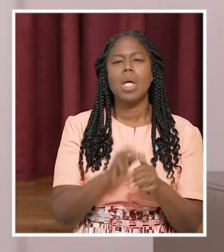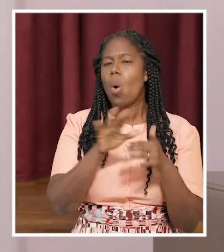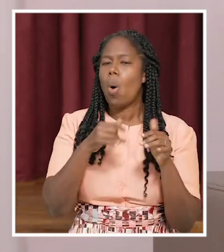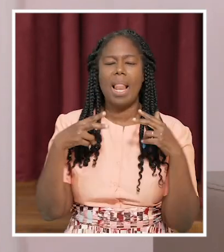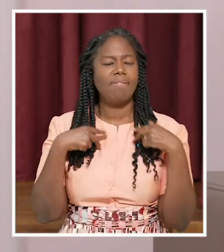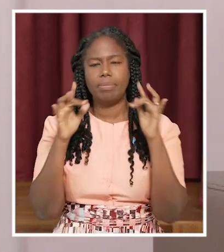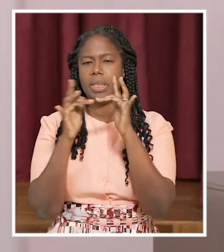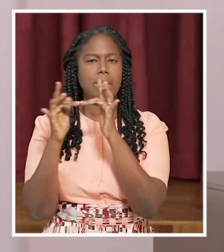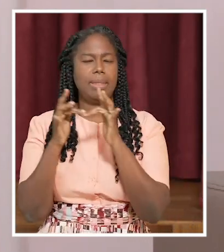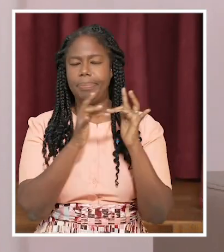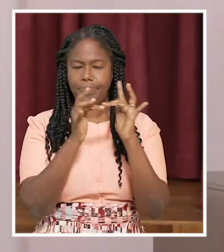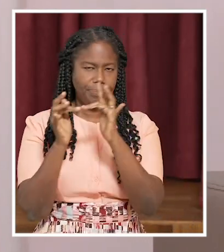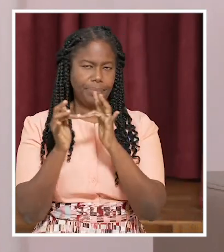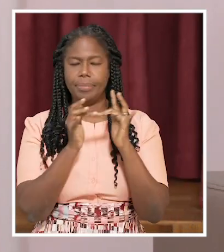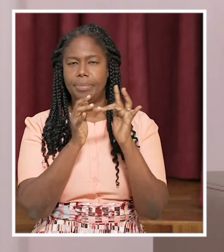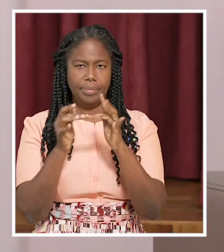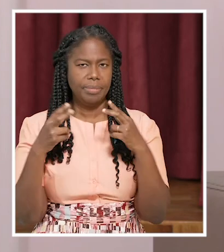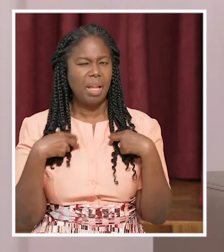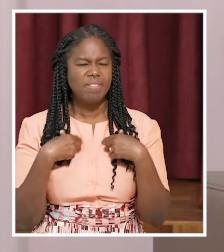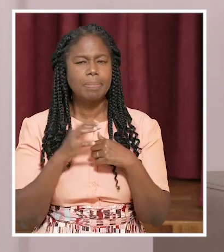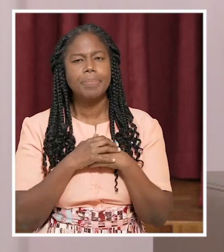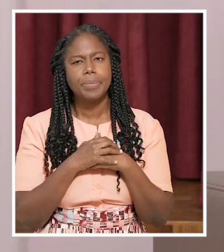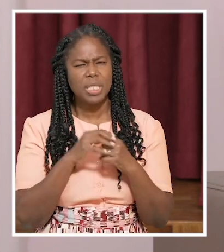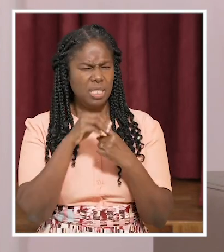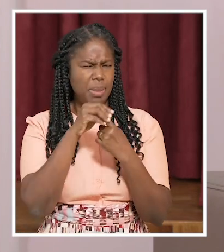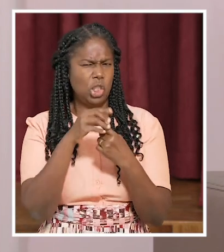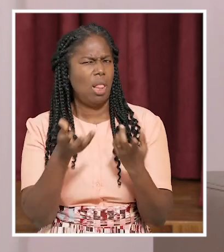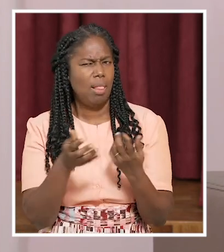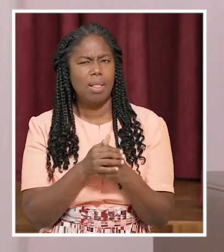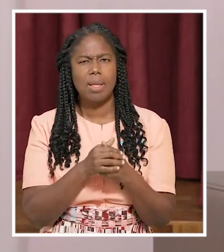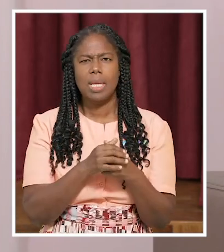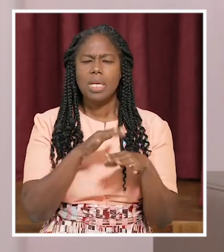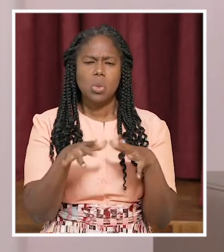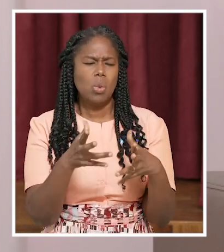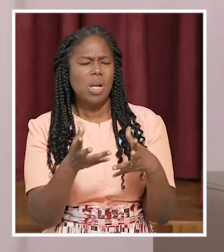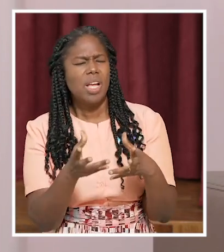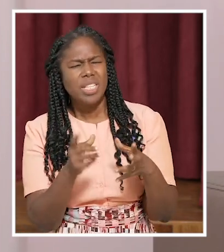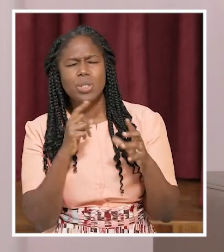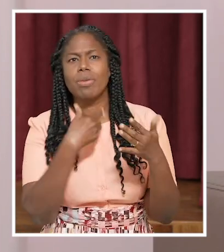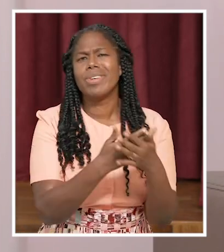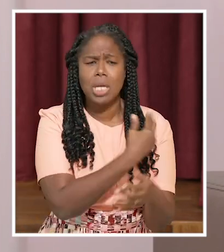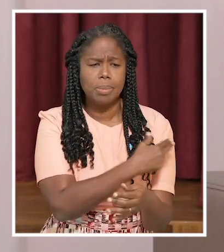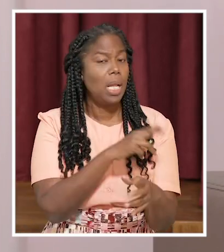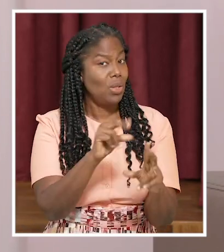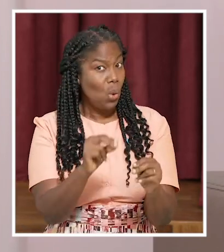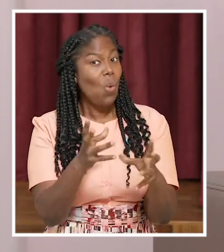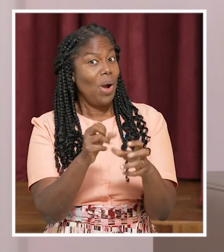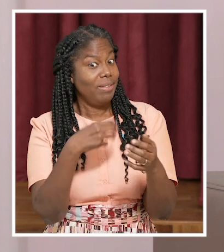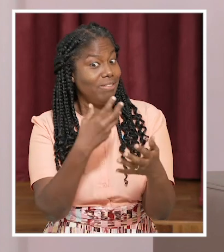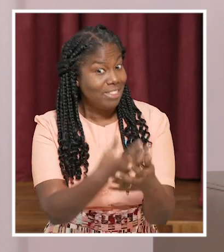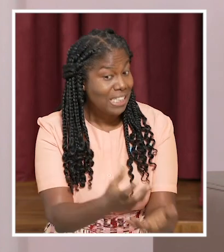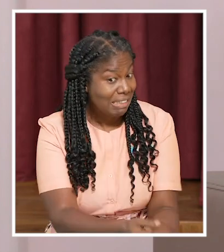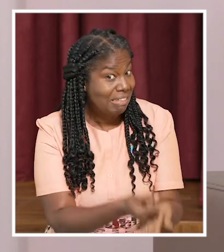Mental health is special in that we don't wait for you to come to the hospital. We want to reach you before that. So we have mental health services all over the